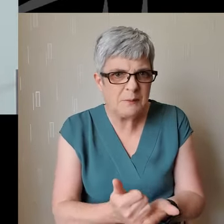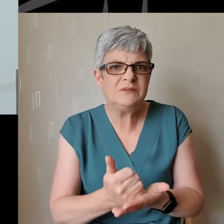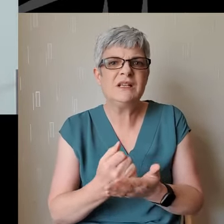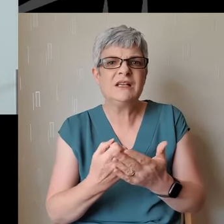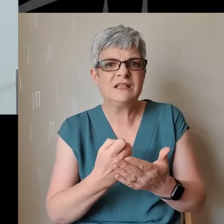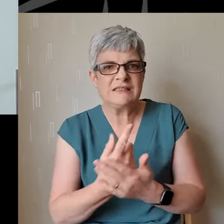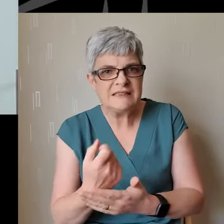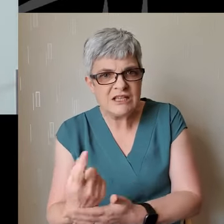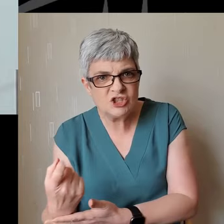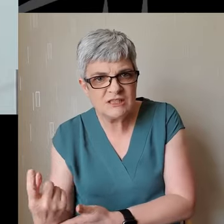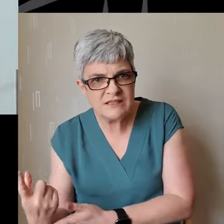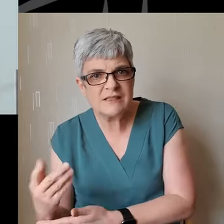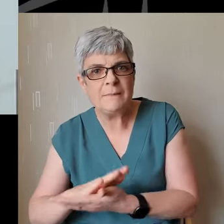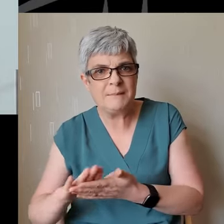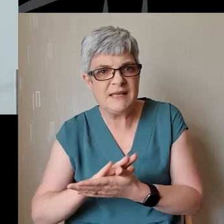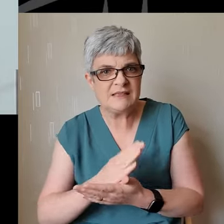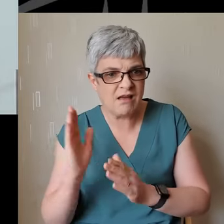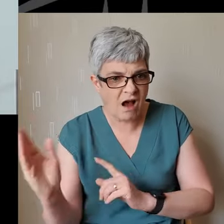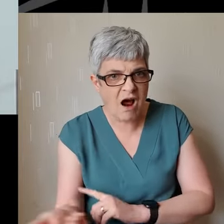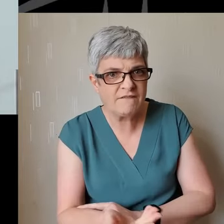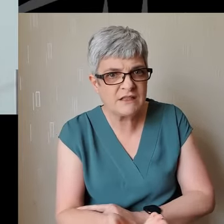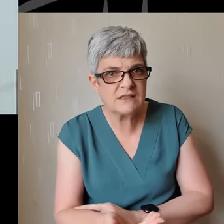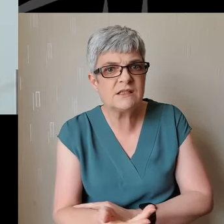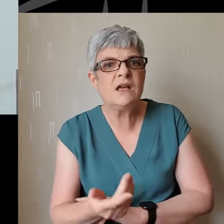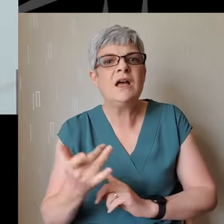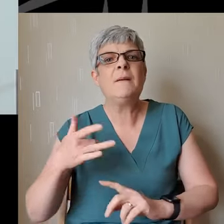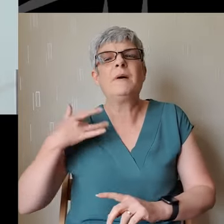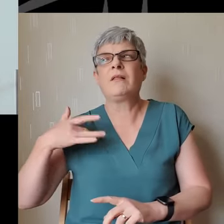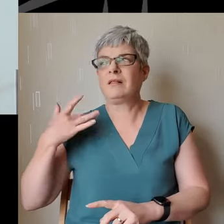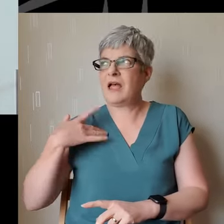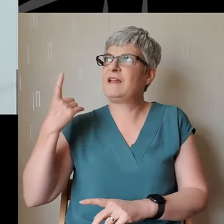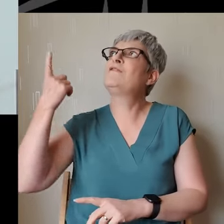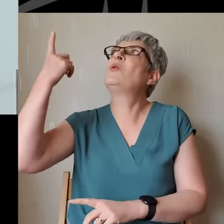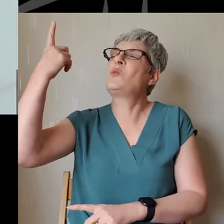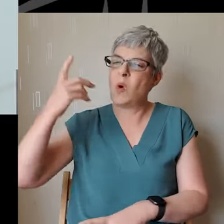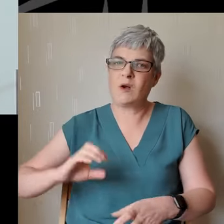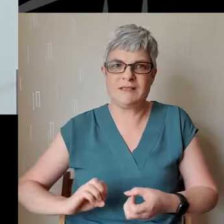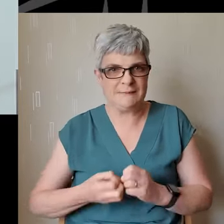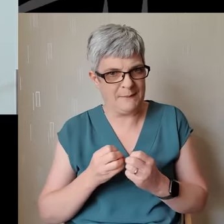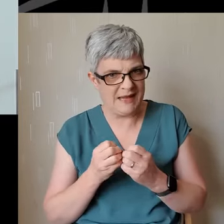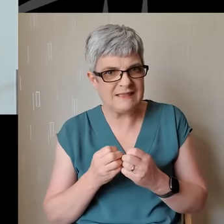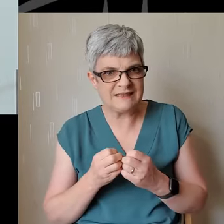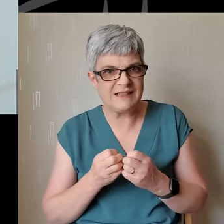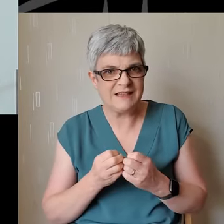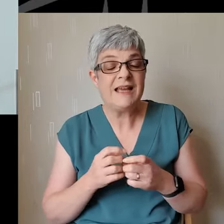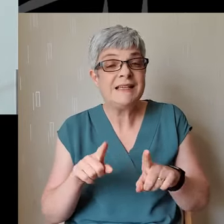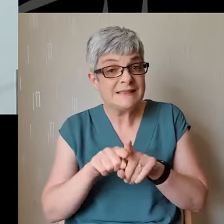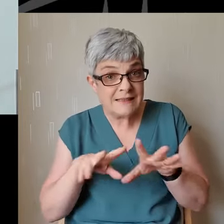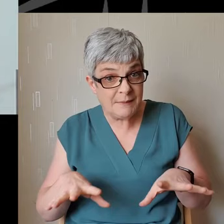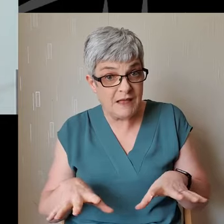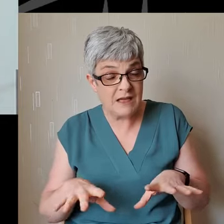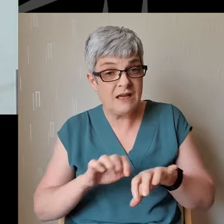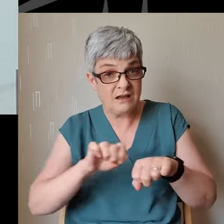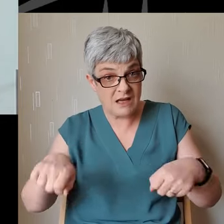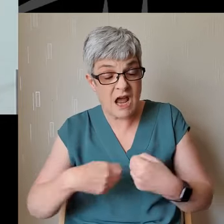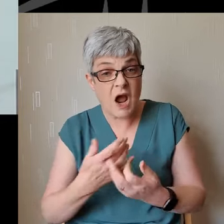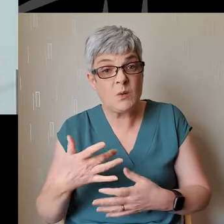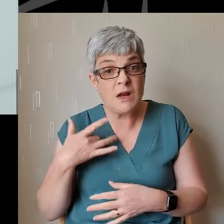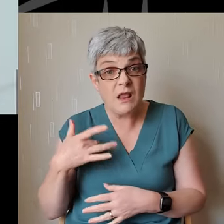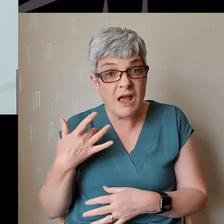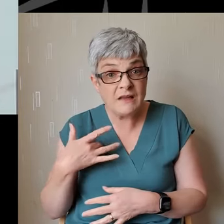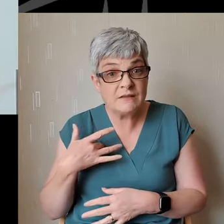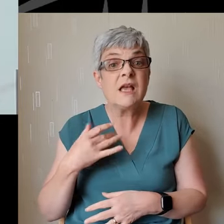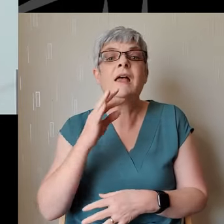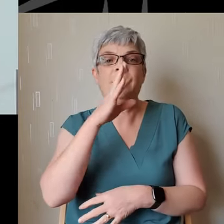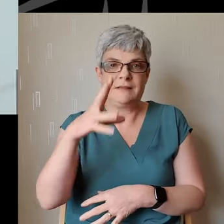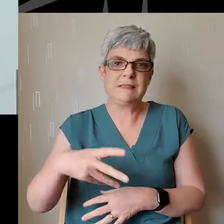harvest, but the life itself was what God has made. Similarly, in our lives, it's the presence of the Holy